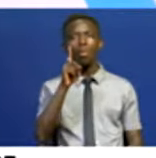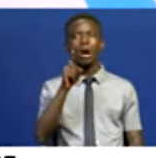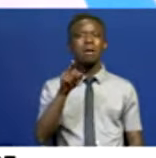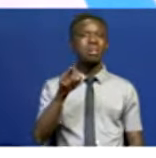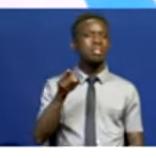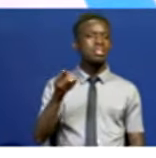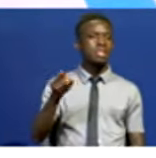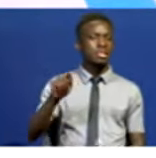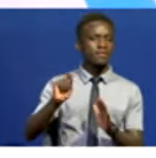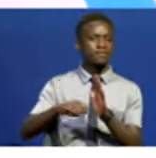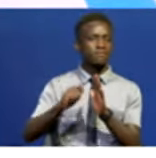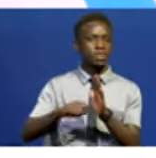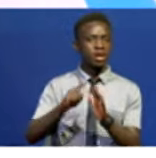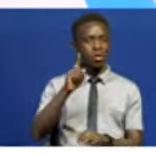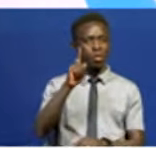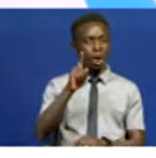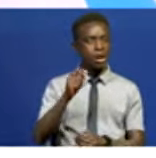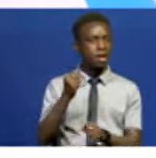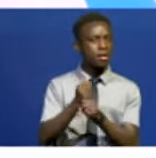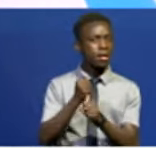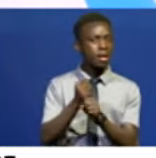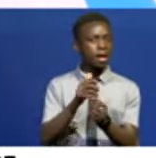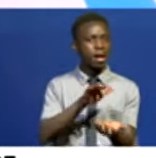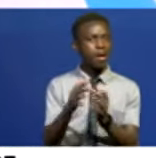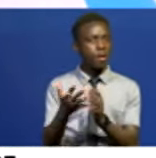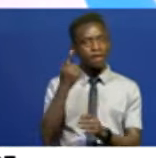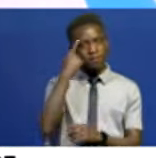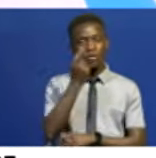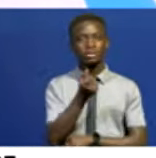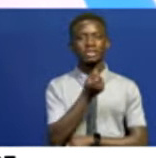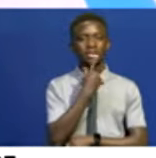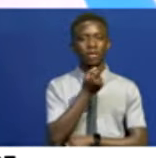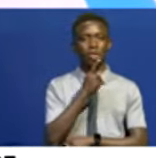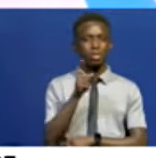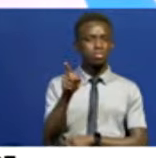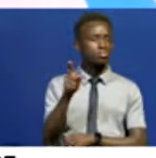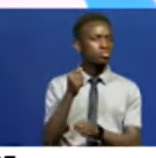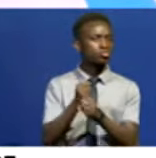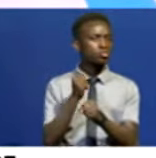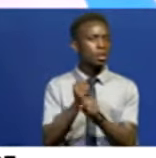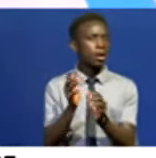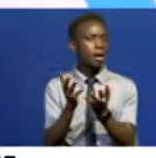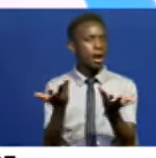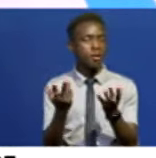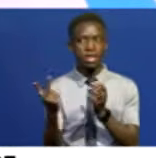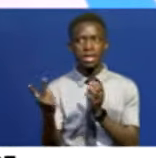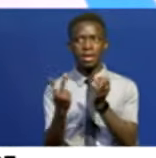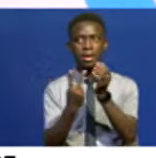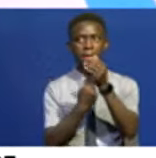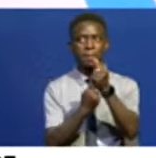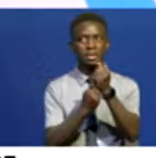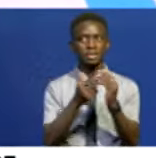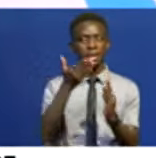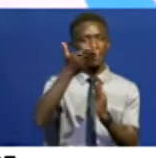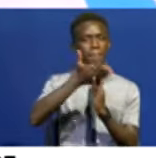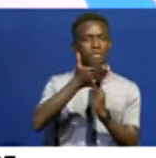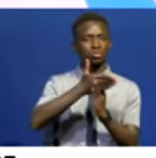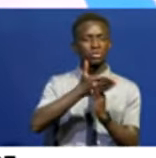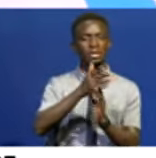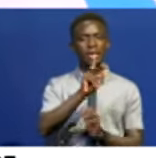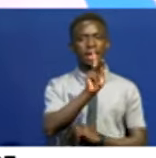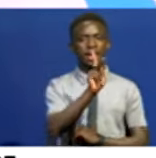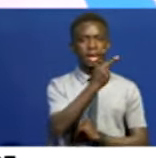doing there, one manufacturing facility of pharmaceuticals is doing, a partnership between a